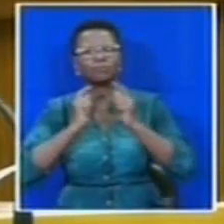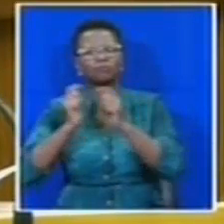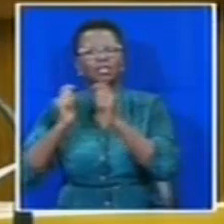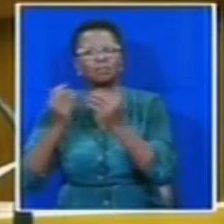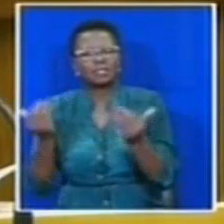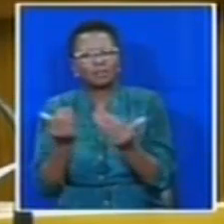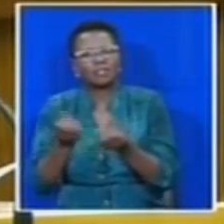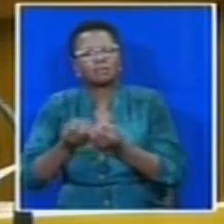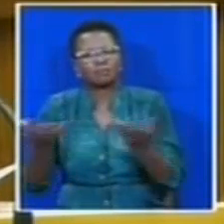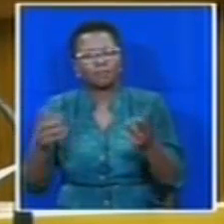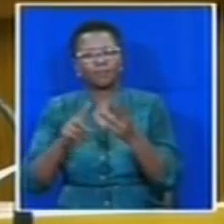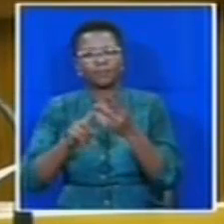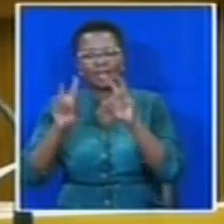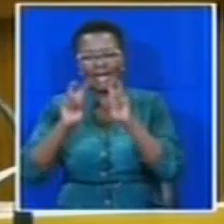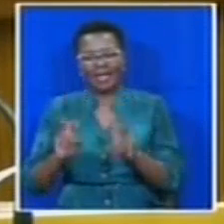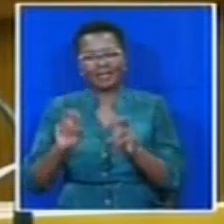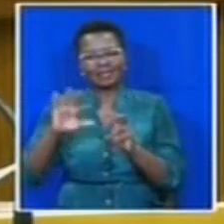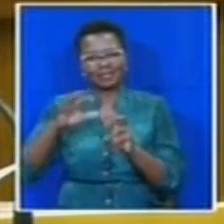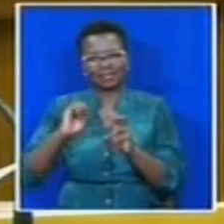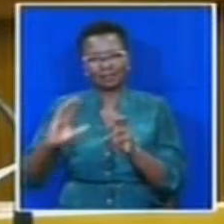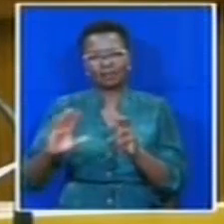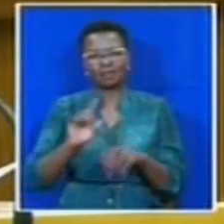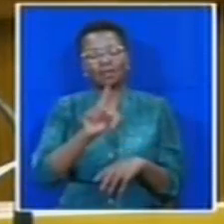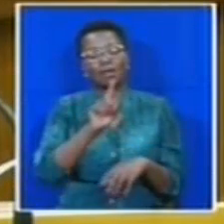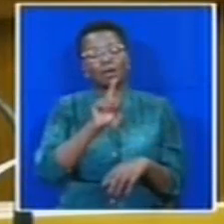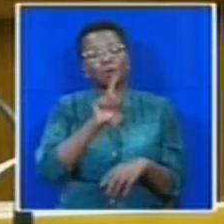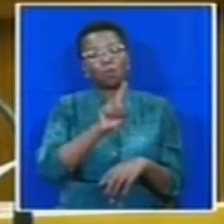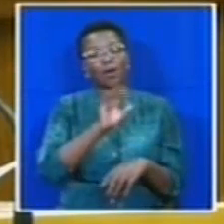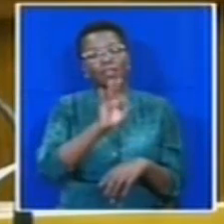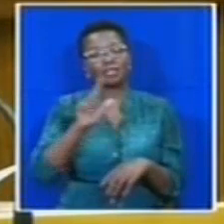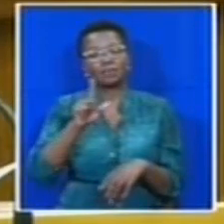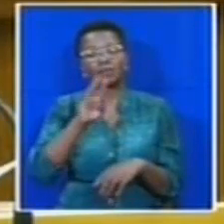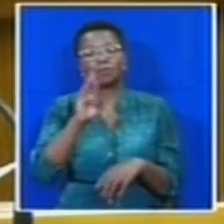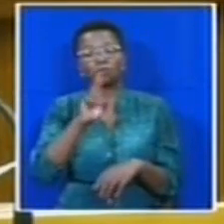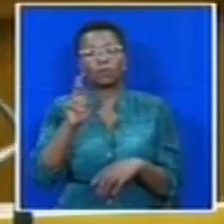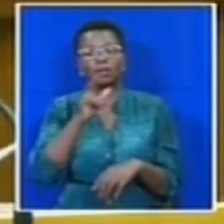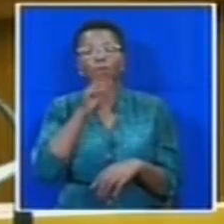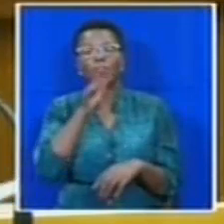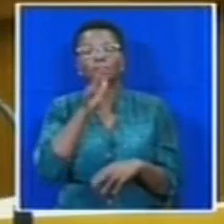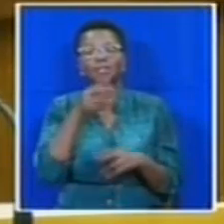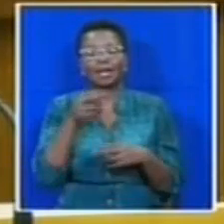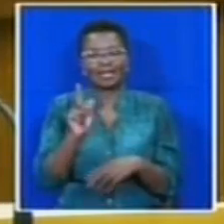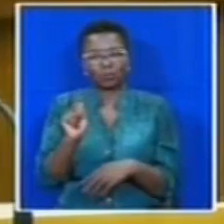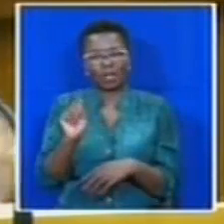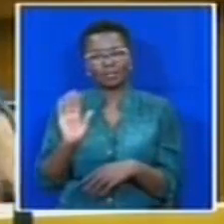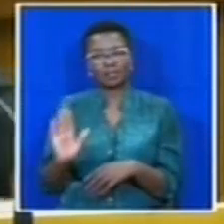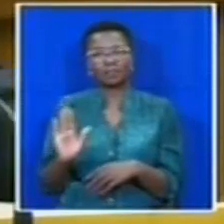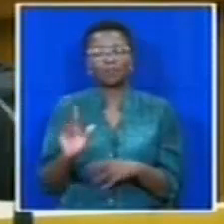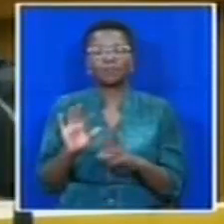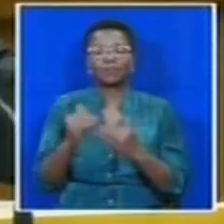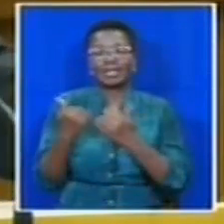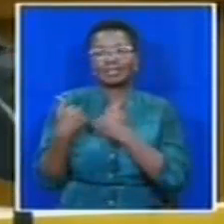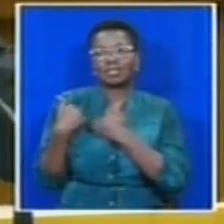sector, 137 billion rands in water and sanitation. Security of energy supply is a